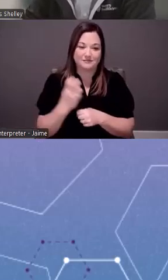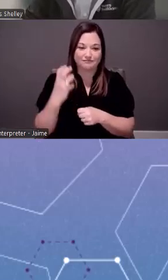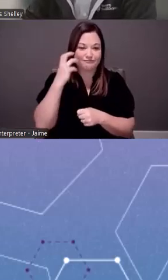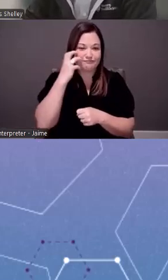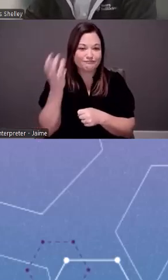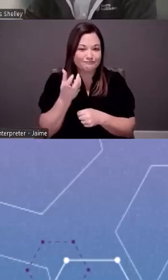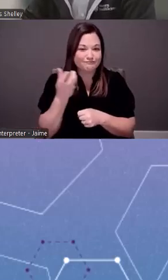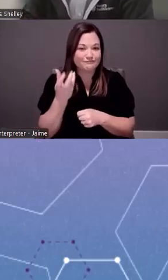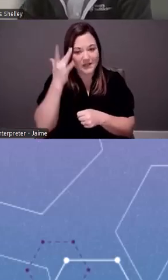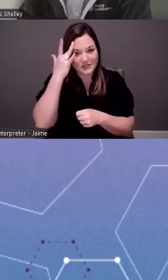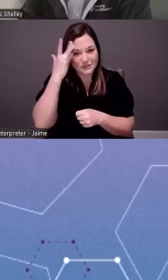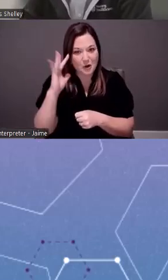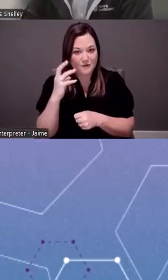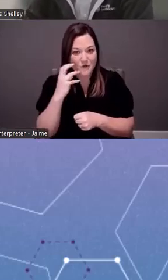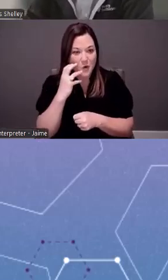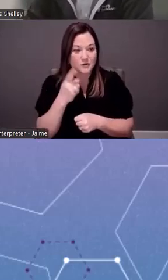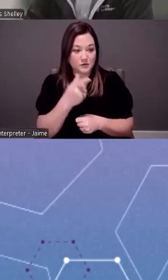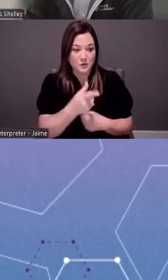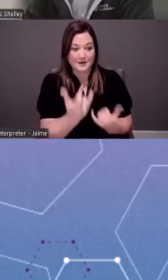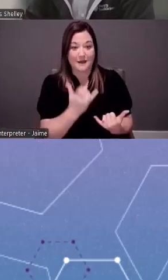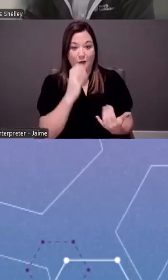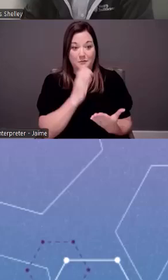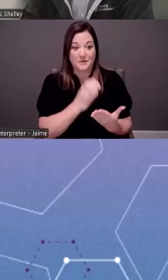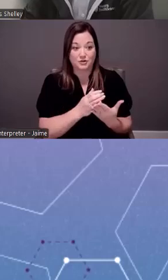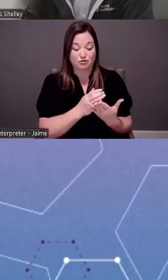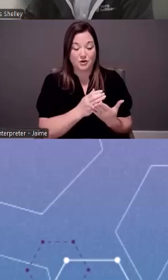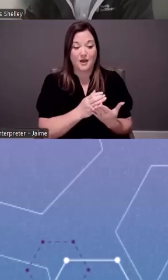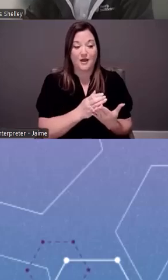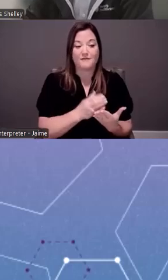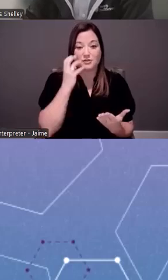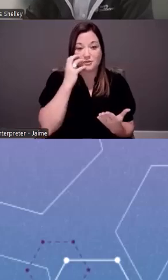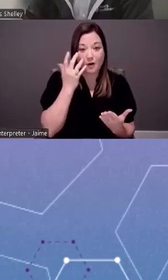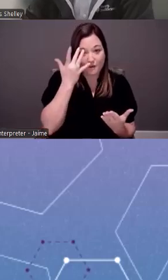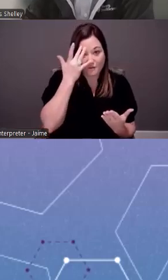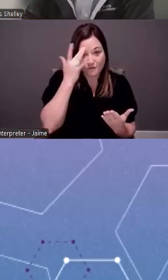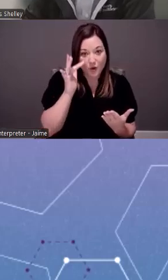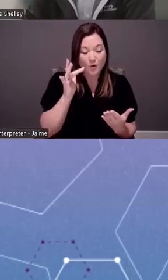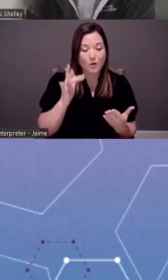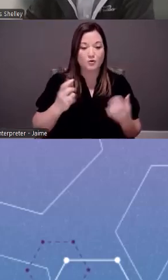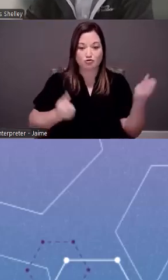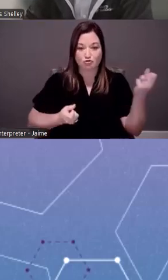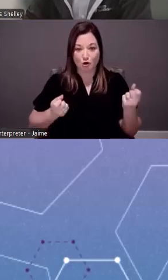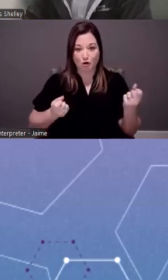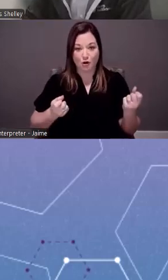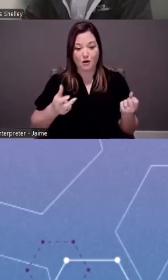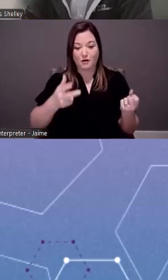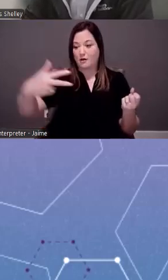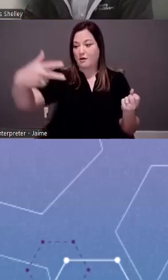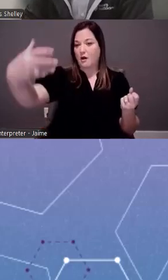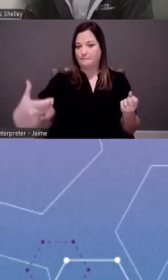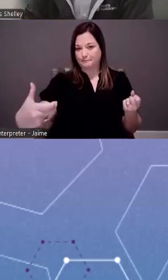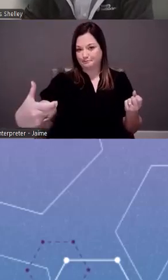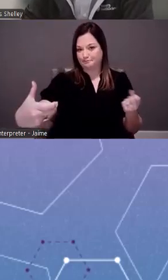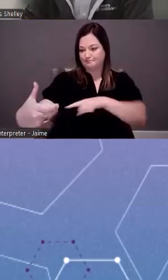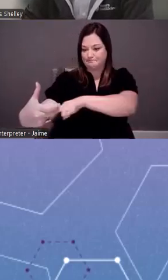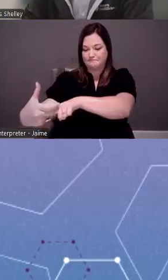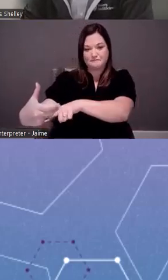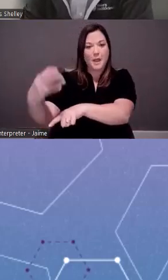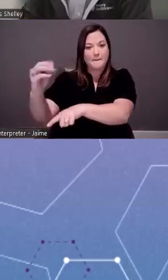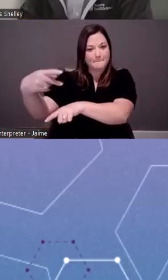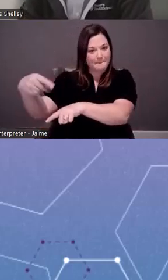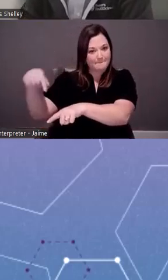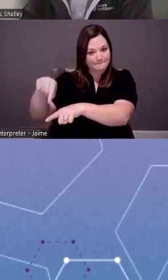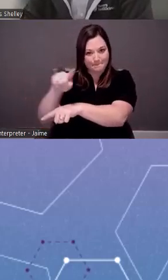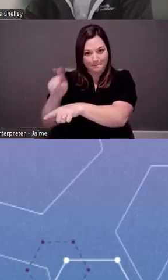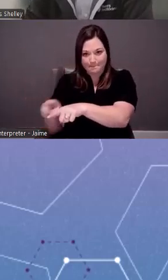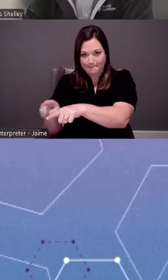is a picture of a smartphone showing a map app on the dashboard of a car also stuck in a traffic jam. But once